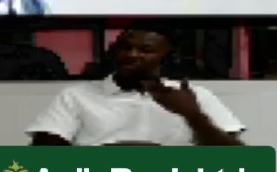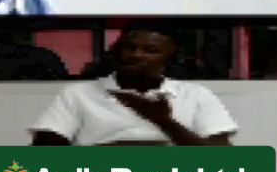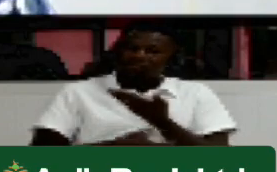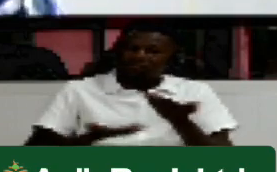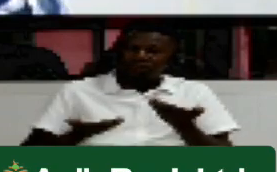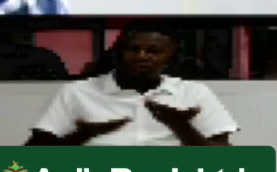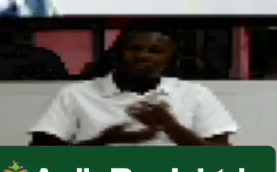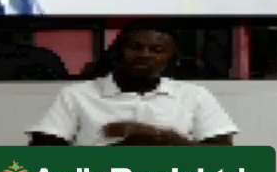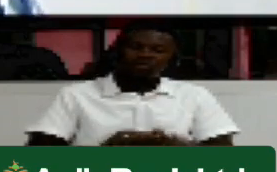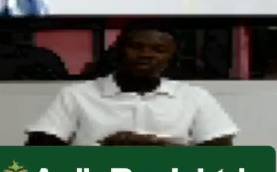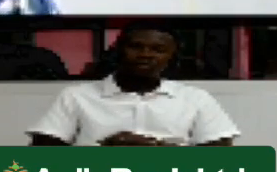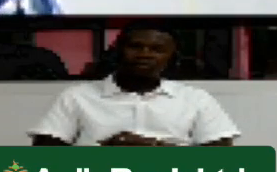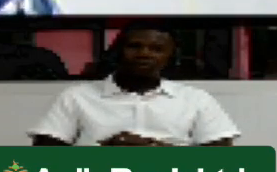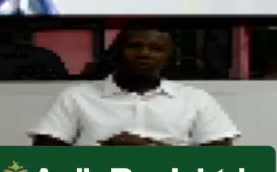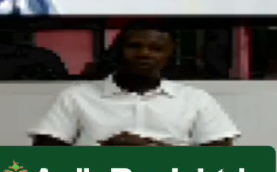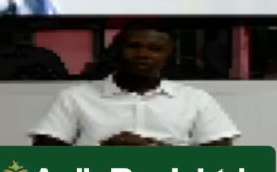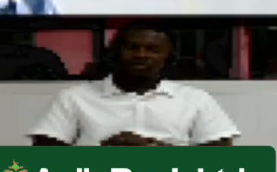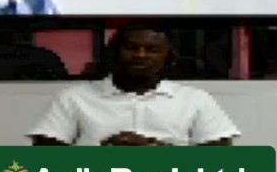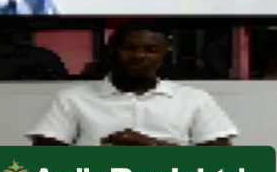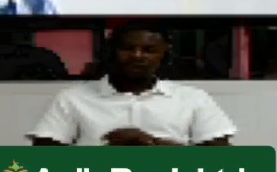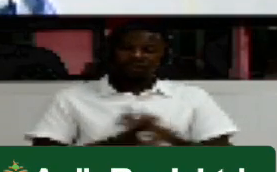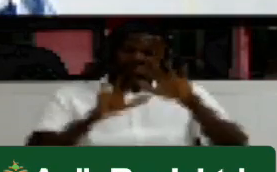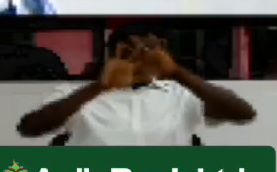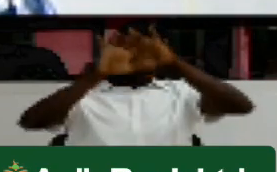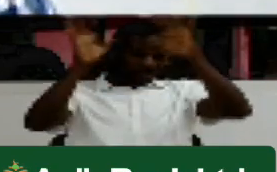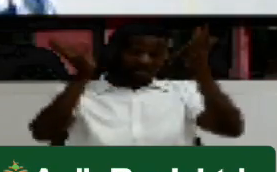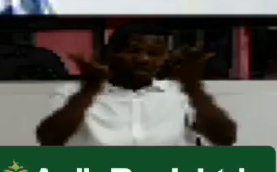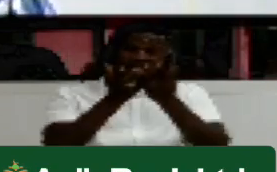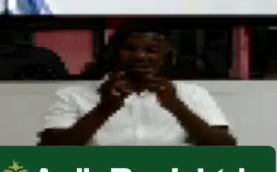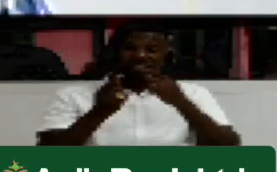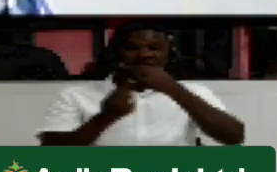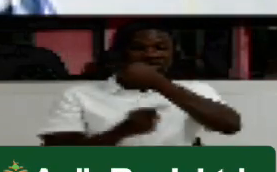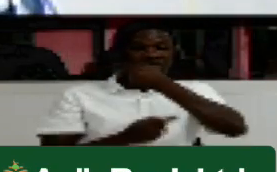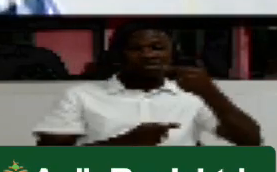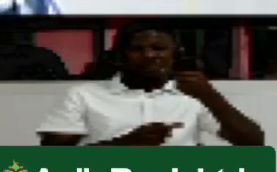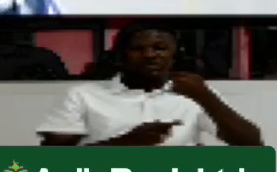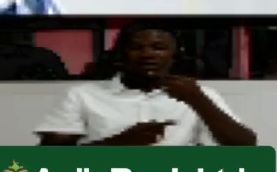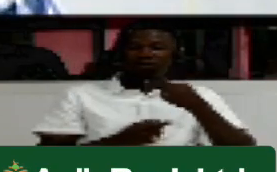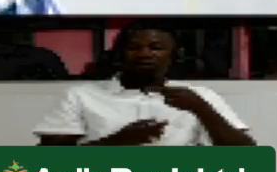Sure, generally it has a negative impact on my life